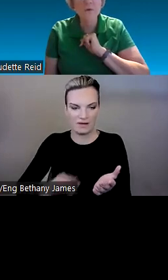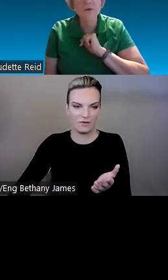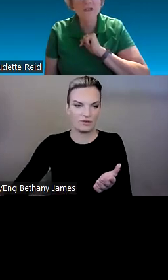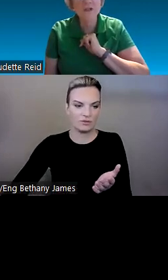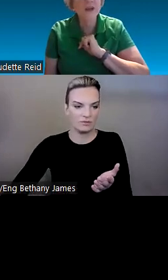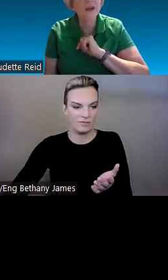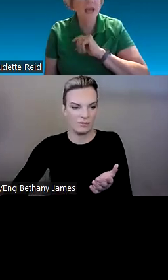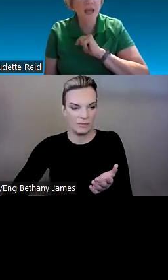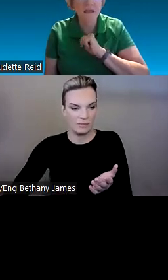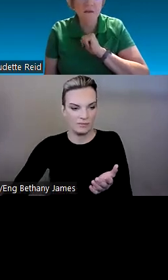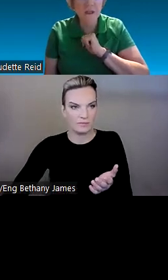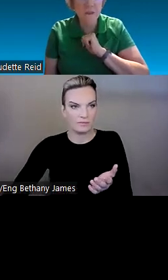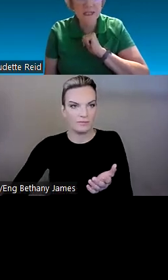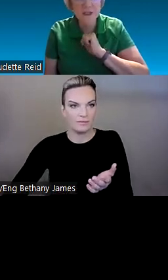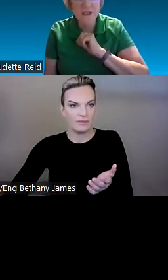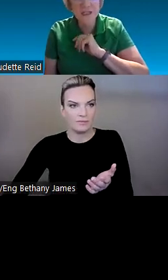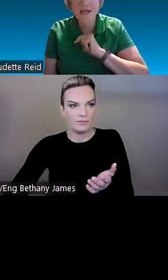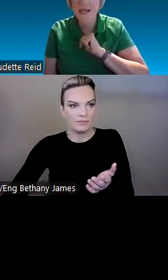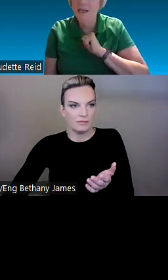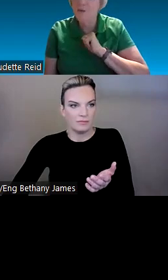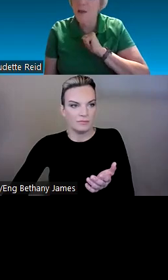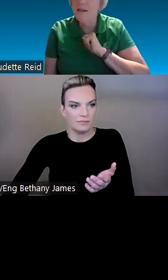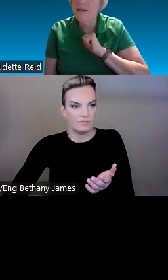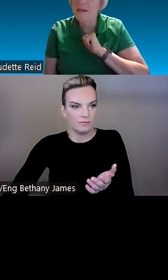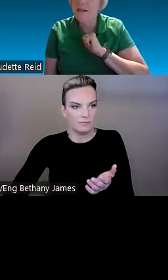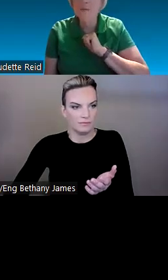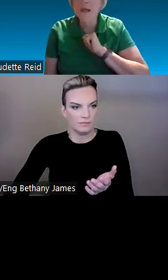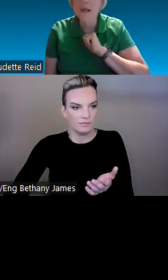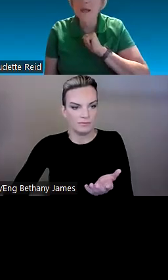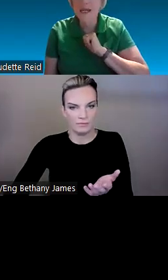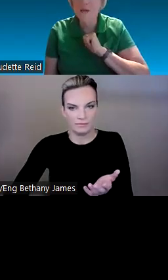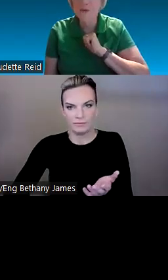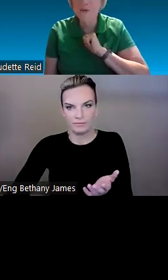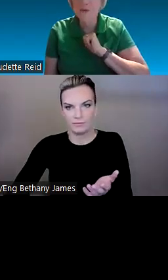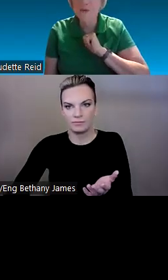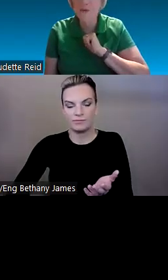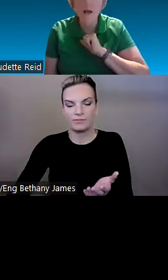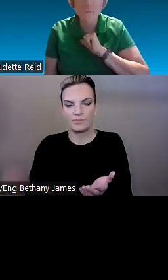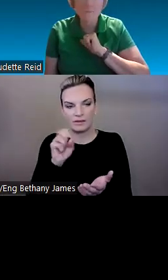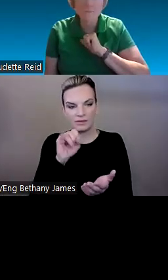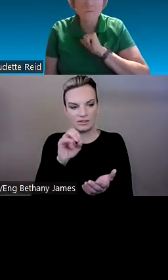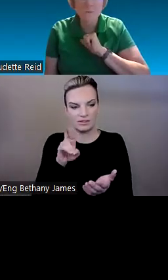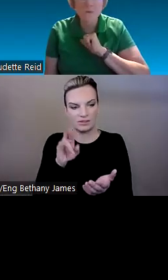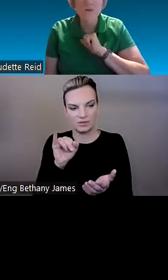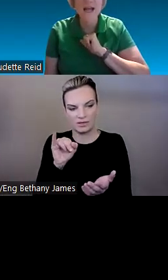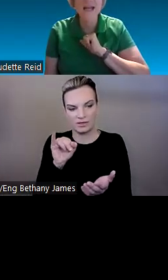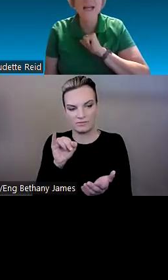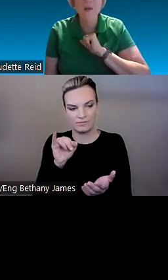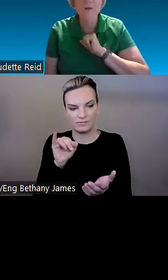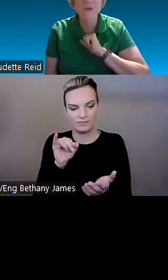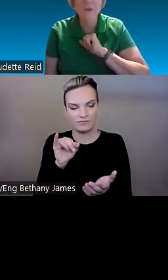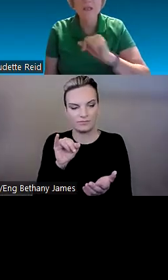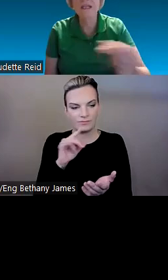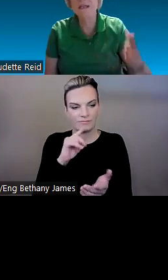some persons who have cognitive limitations, as well as Siri being able to provide